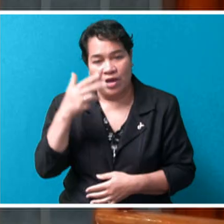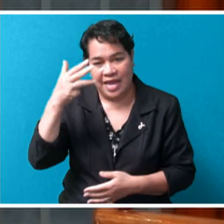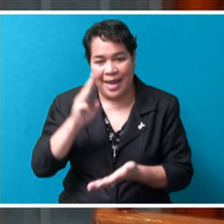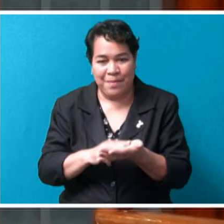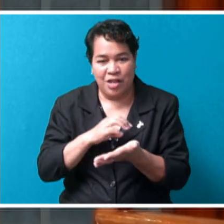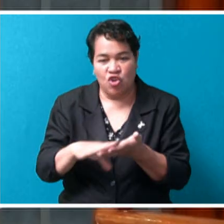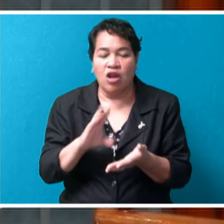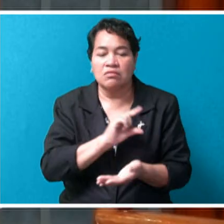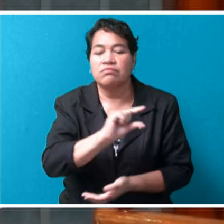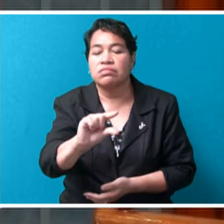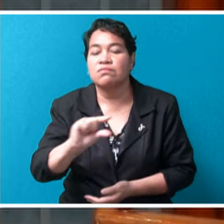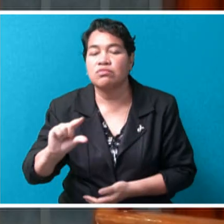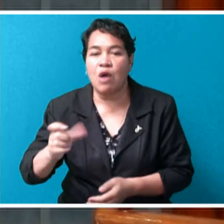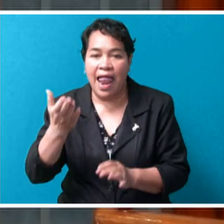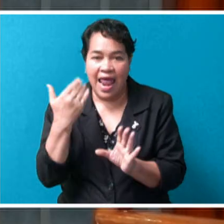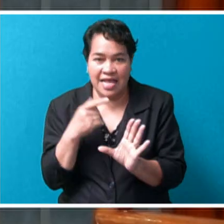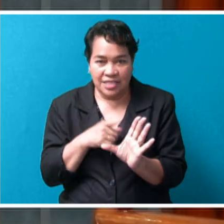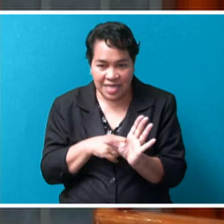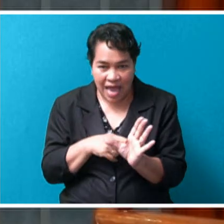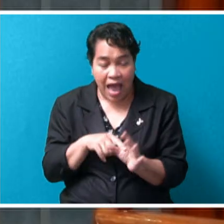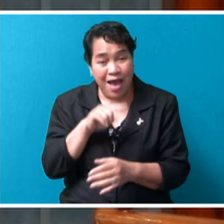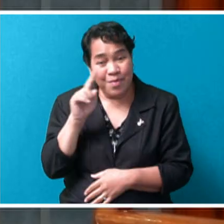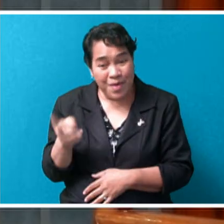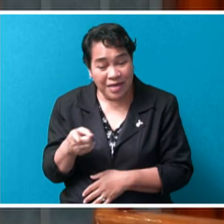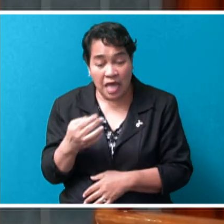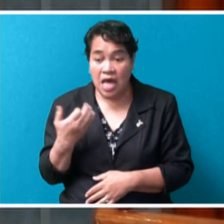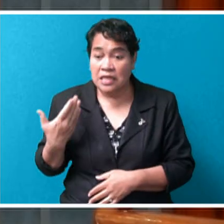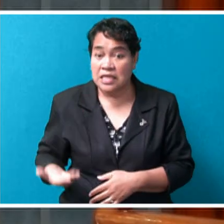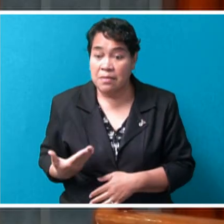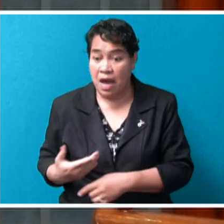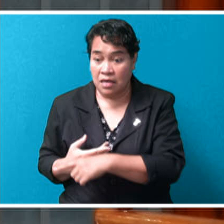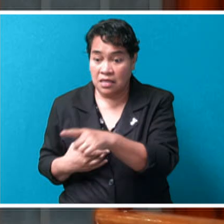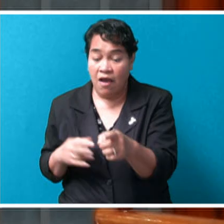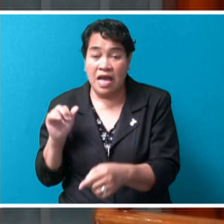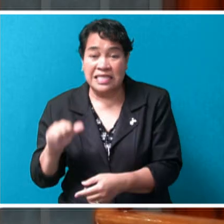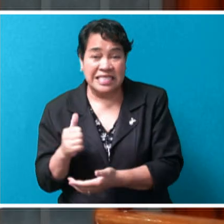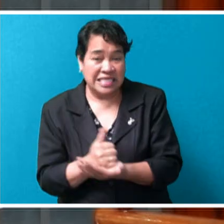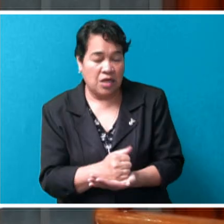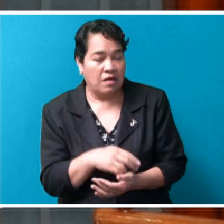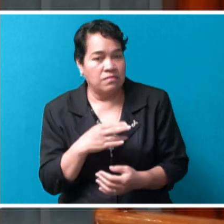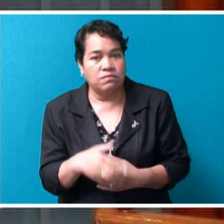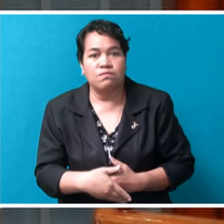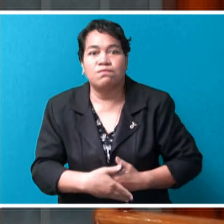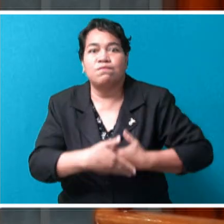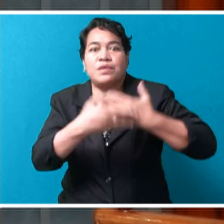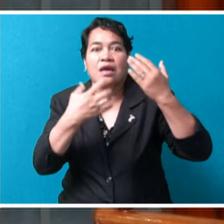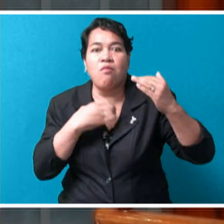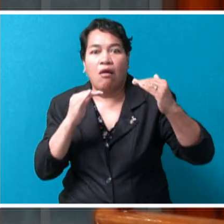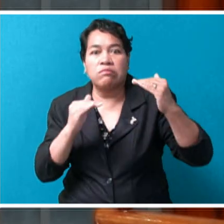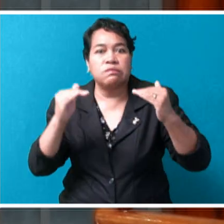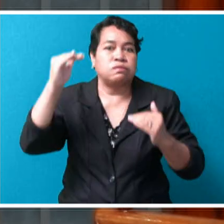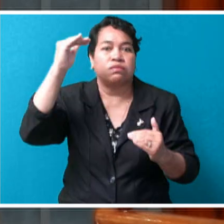last year. However, Honorable Speaker, the demand for assistance was significantly greater than the